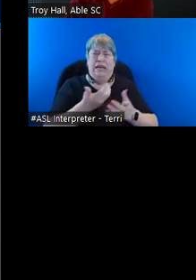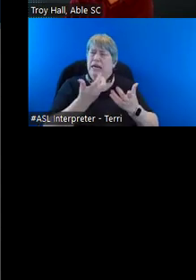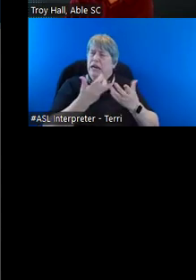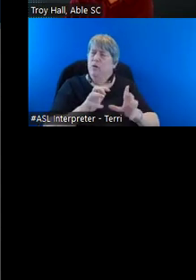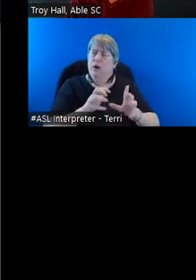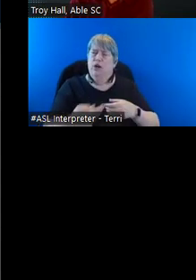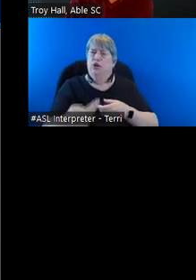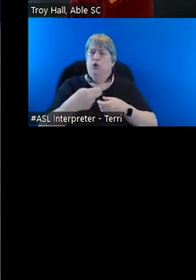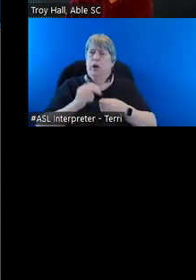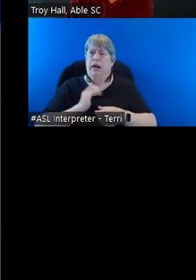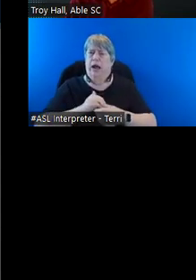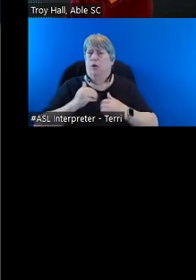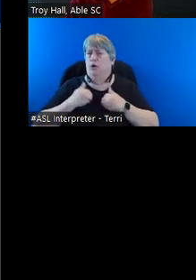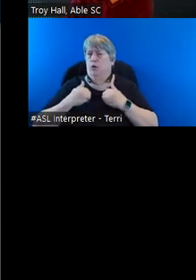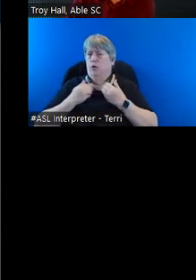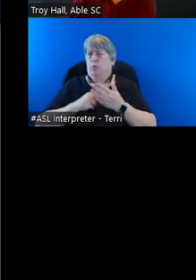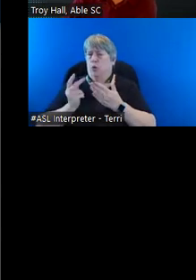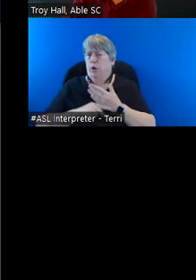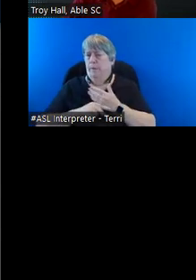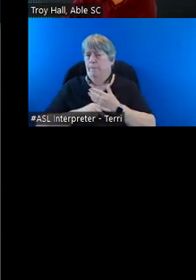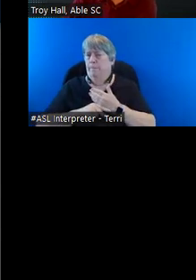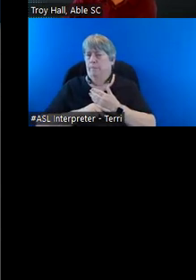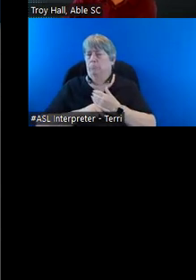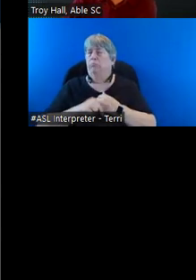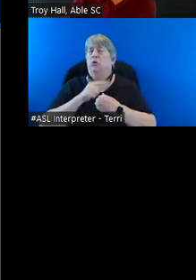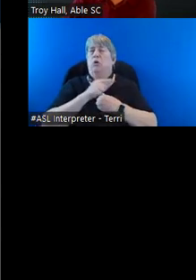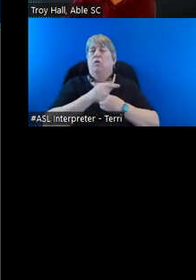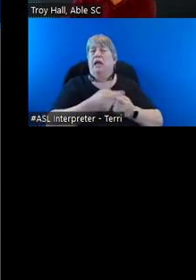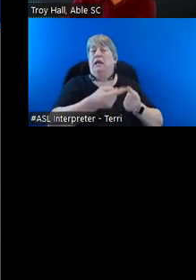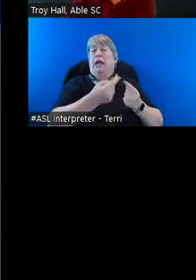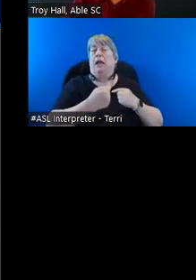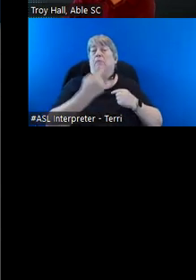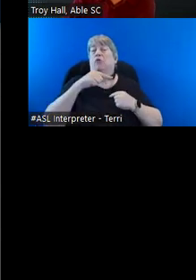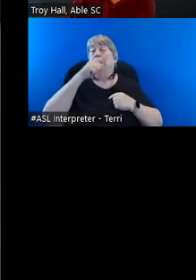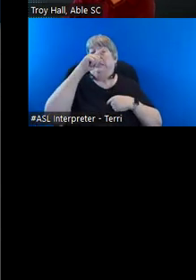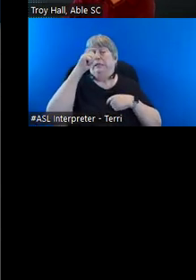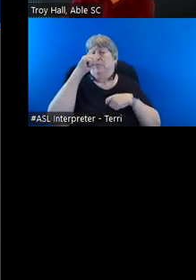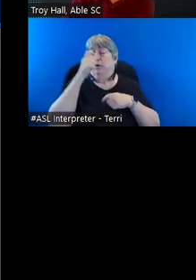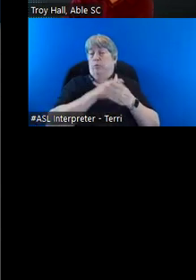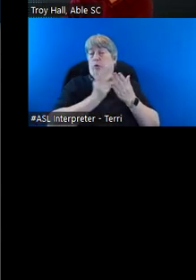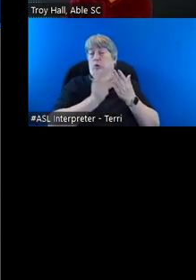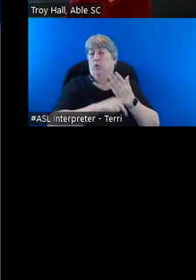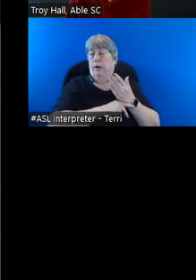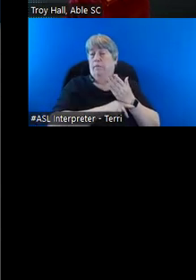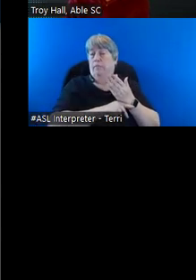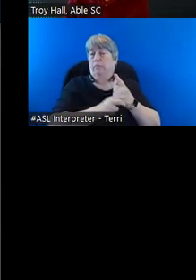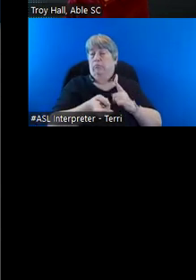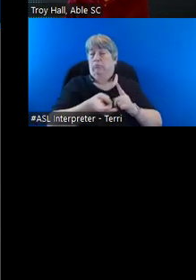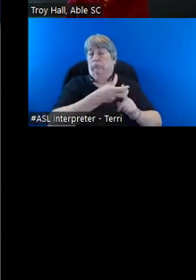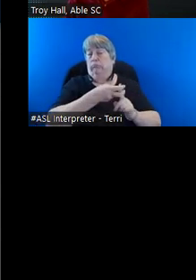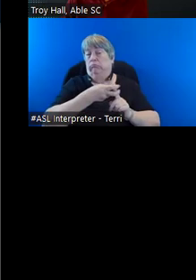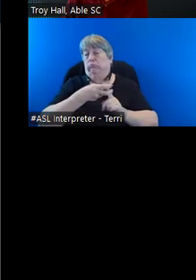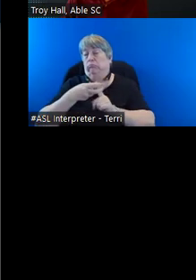programs, joined us for a temporary summer program, ended up getting dragged into our longer